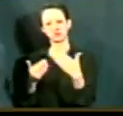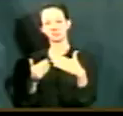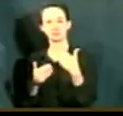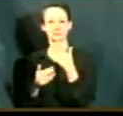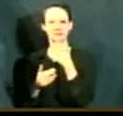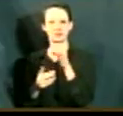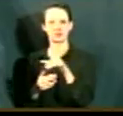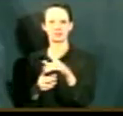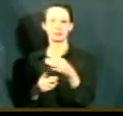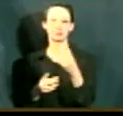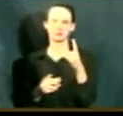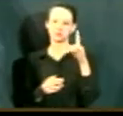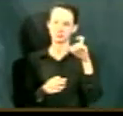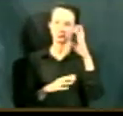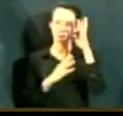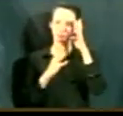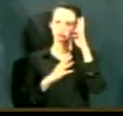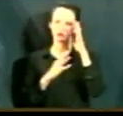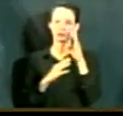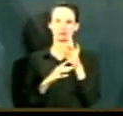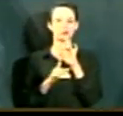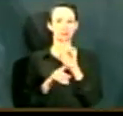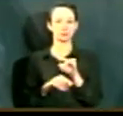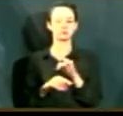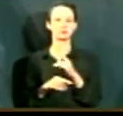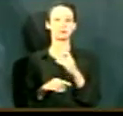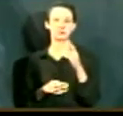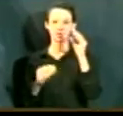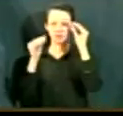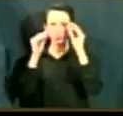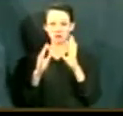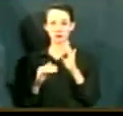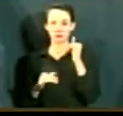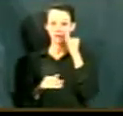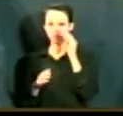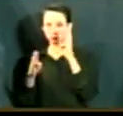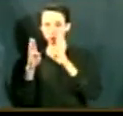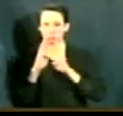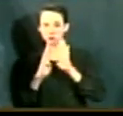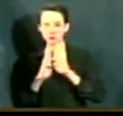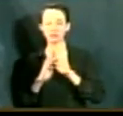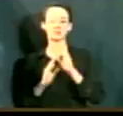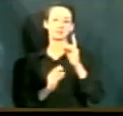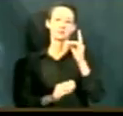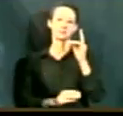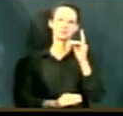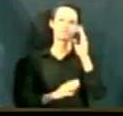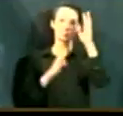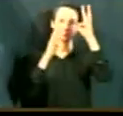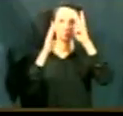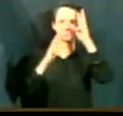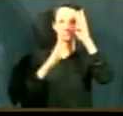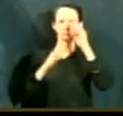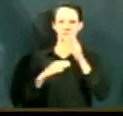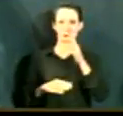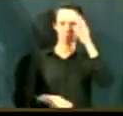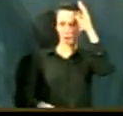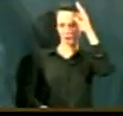you as teachers are frustrated, imagine what it's like to be a parent. I could